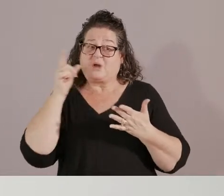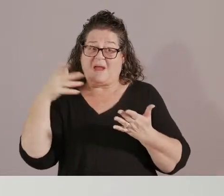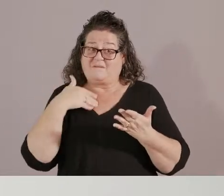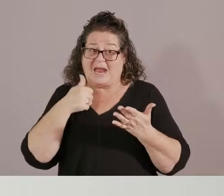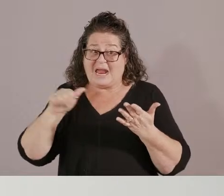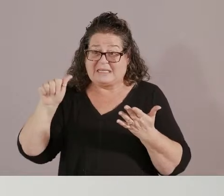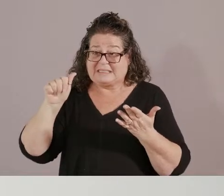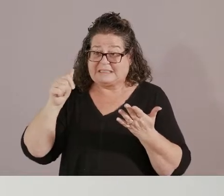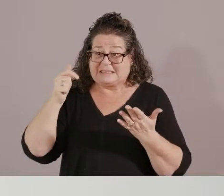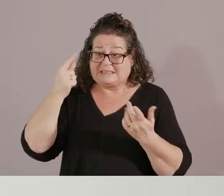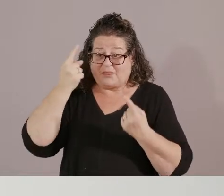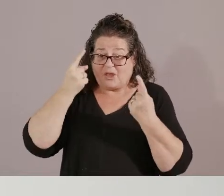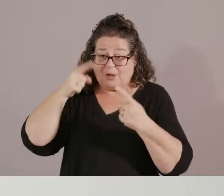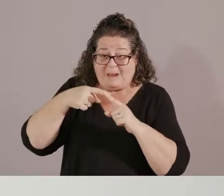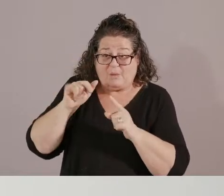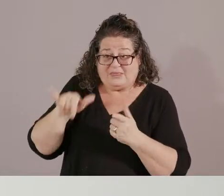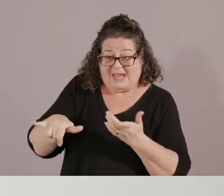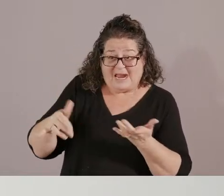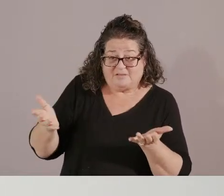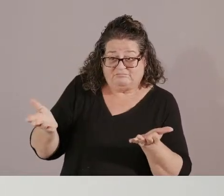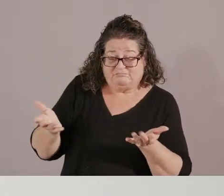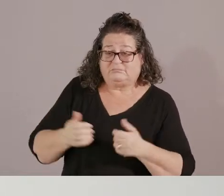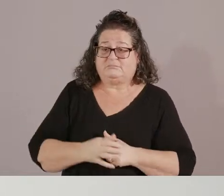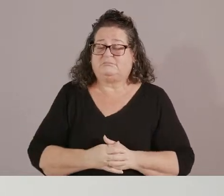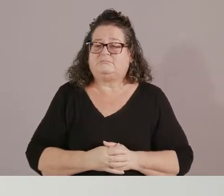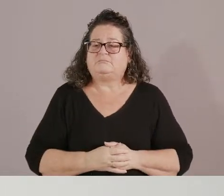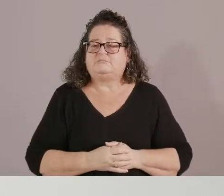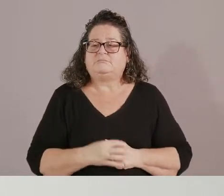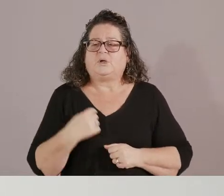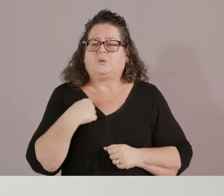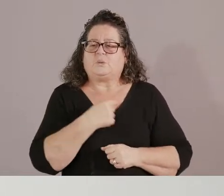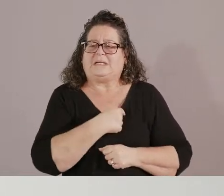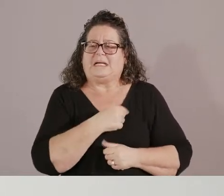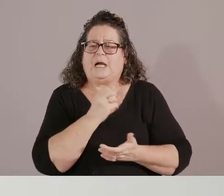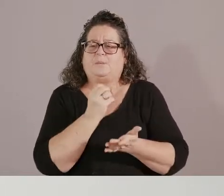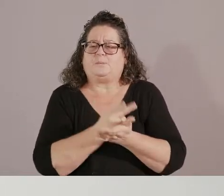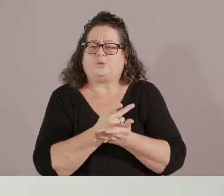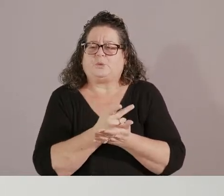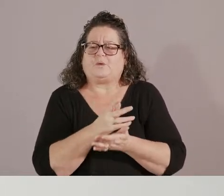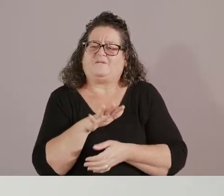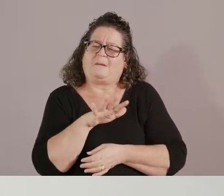did approve, I think it was approximately 73.